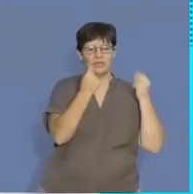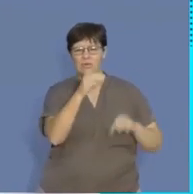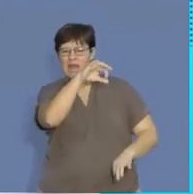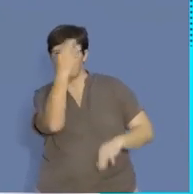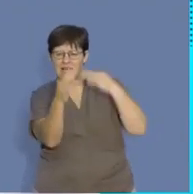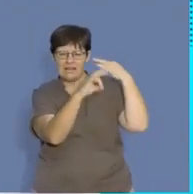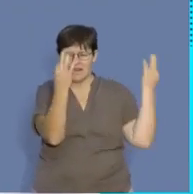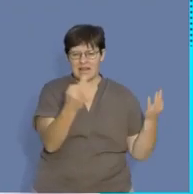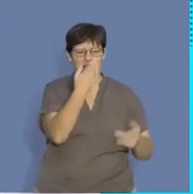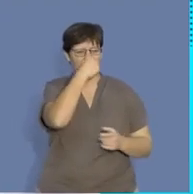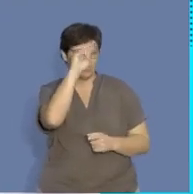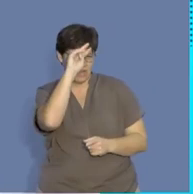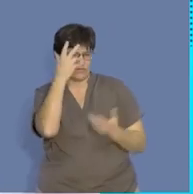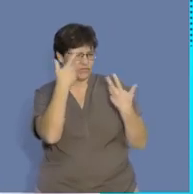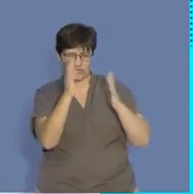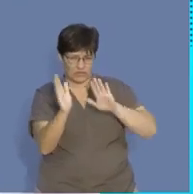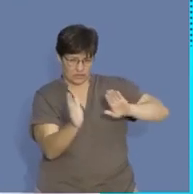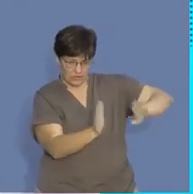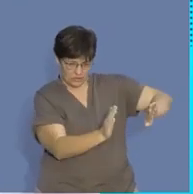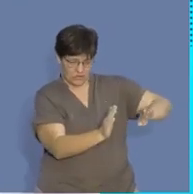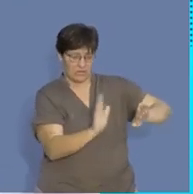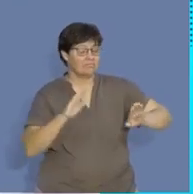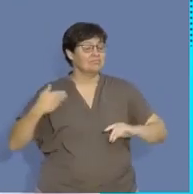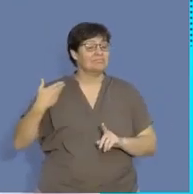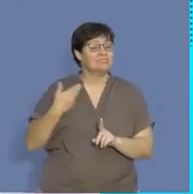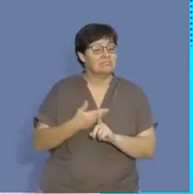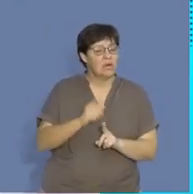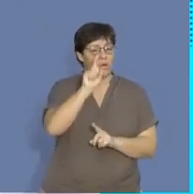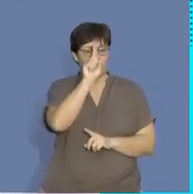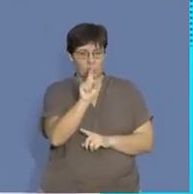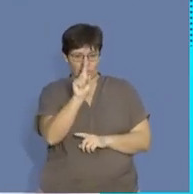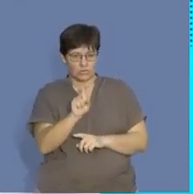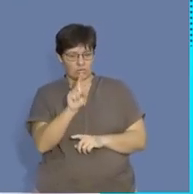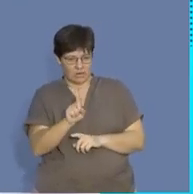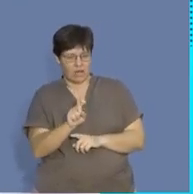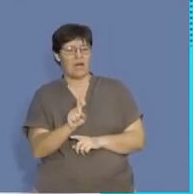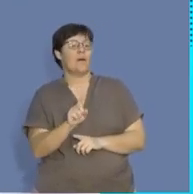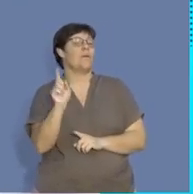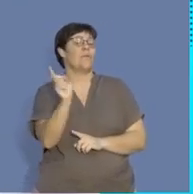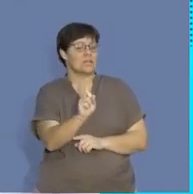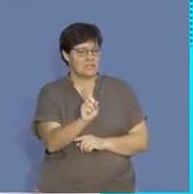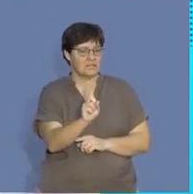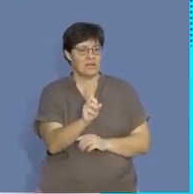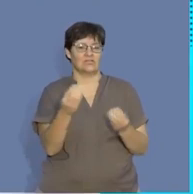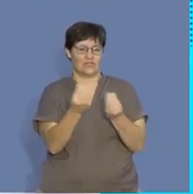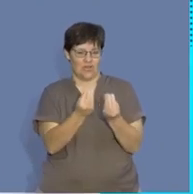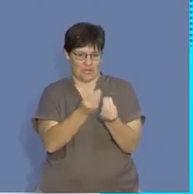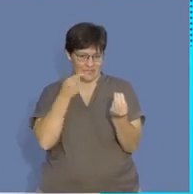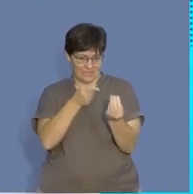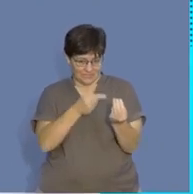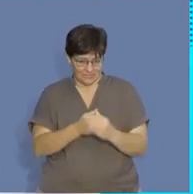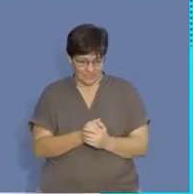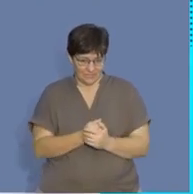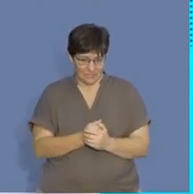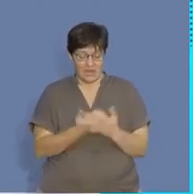analysis and interpretation, and thus far the questions have been revolving around stock. Let's